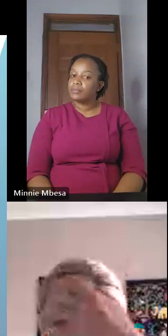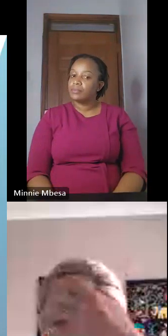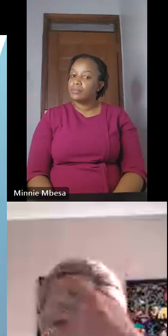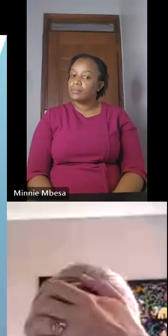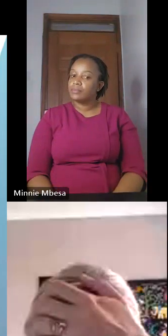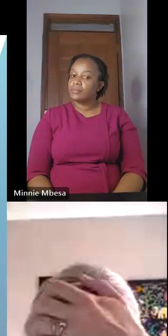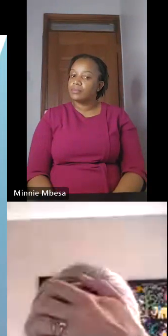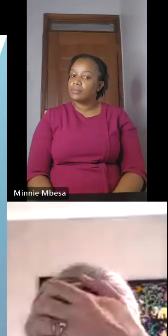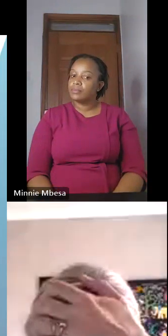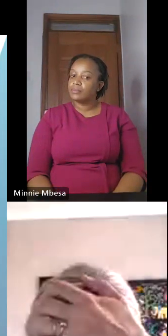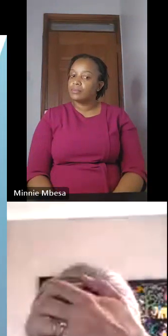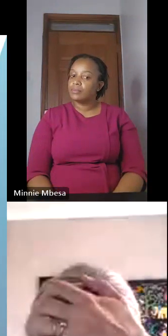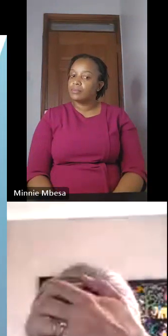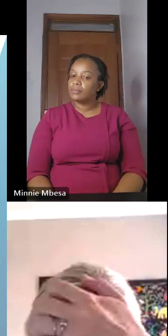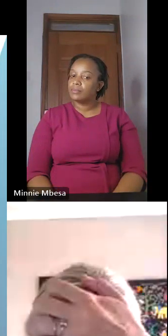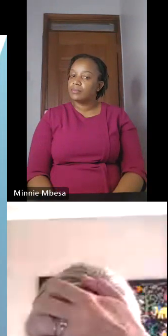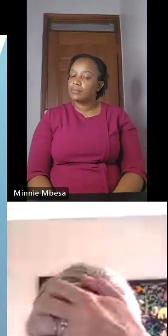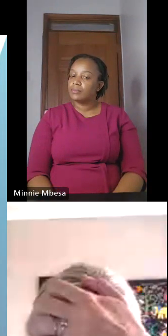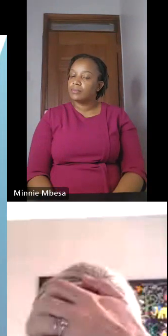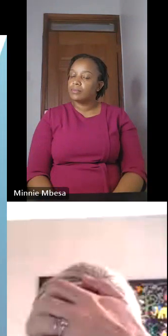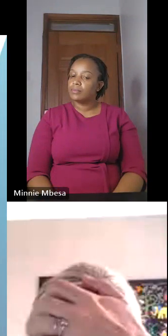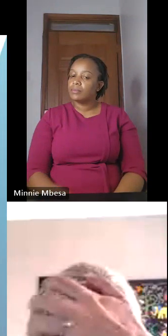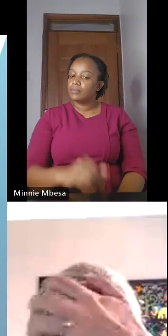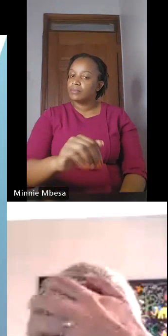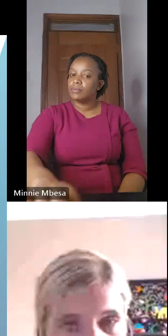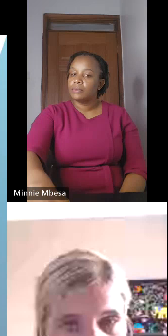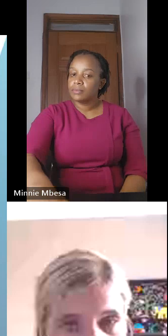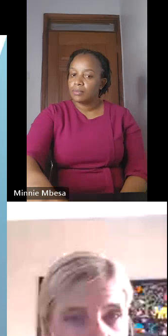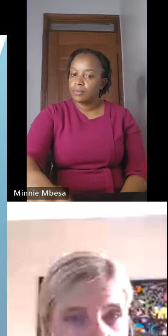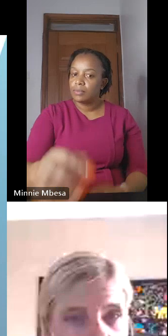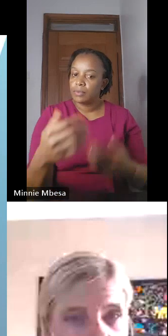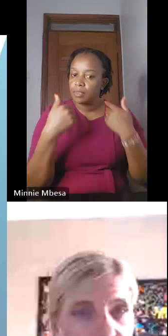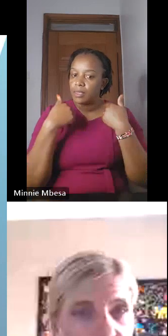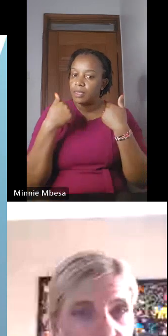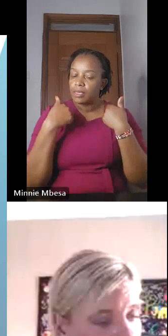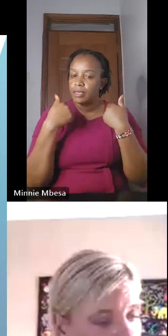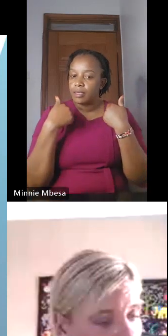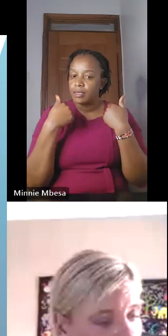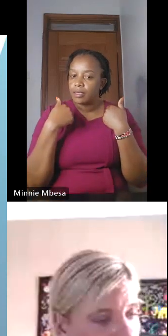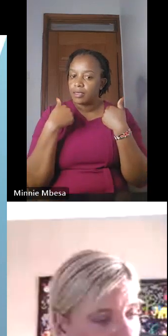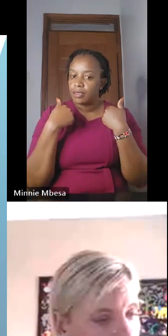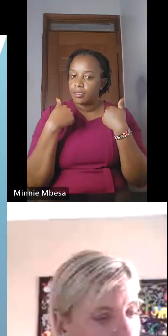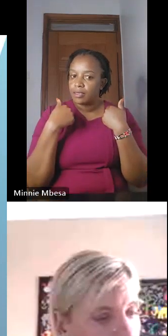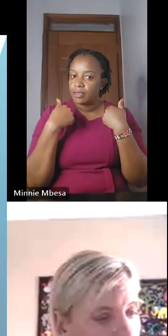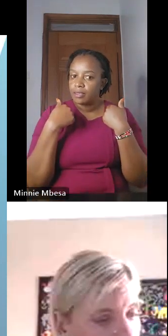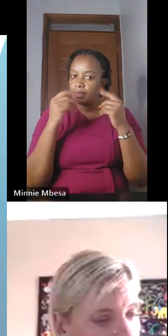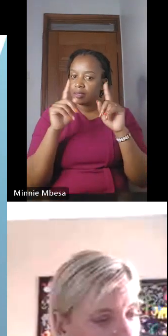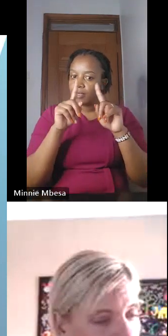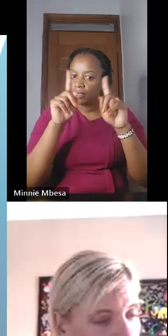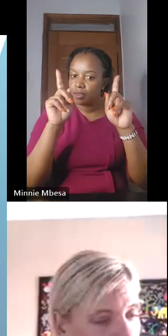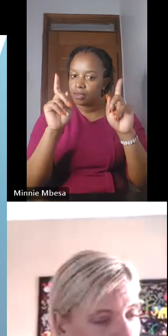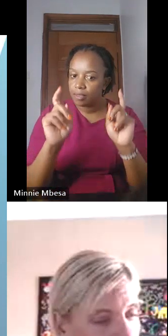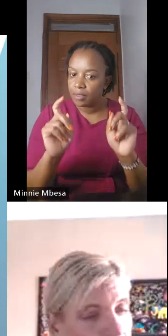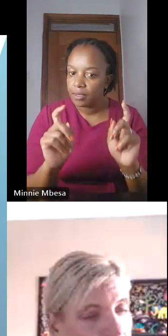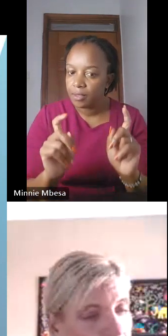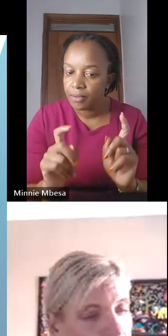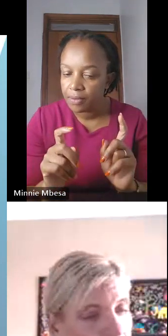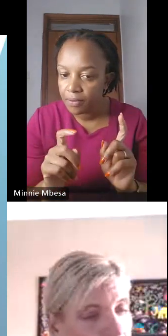I have like two questions to answer, like clarification, because you answered some questions. I still need some